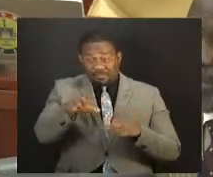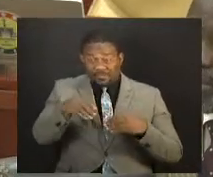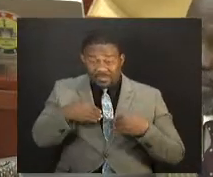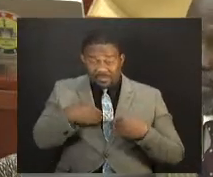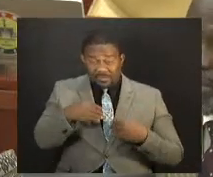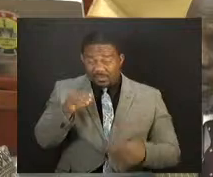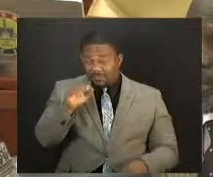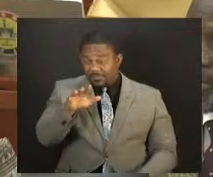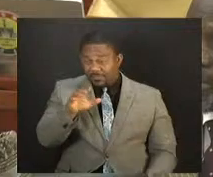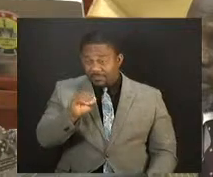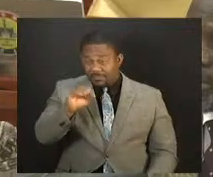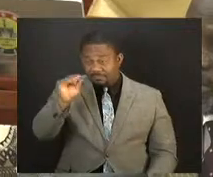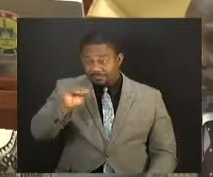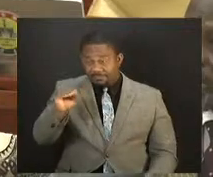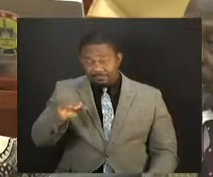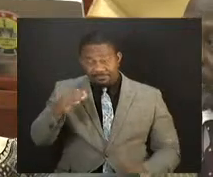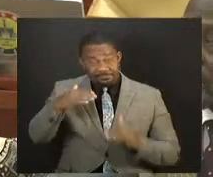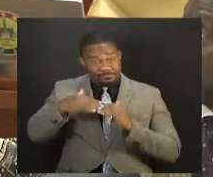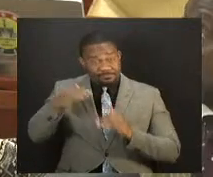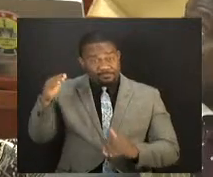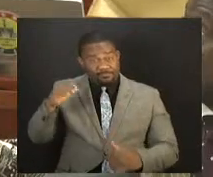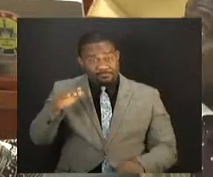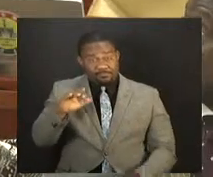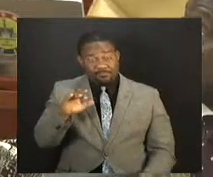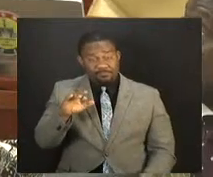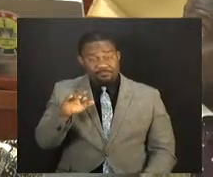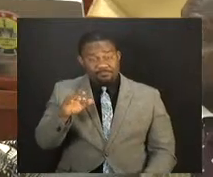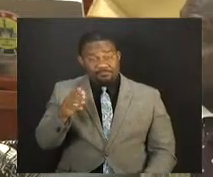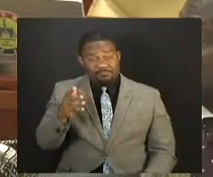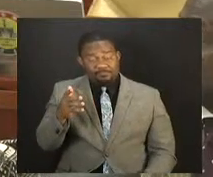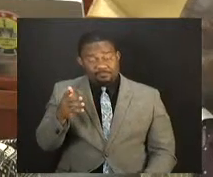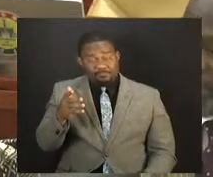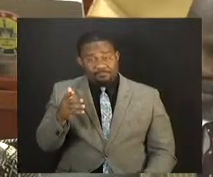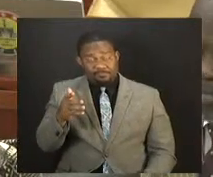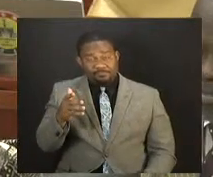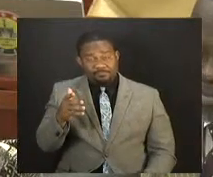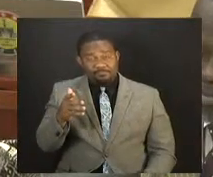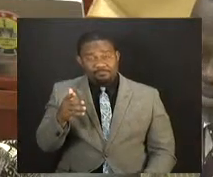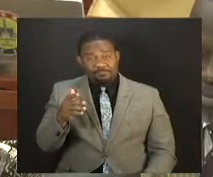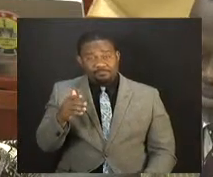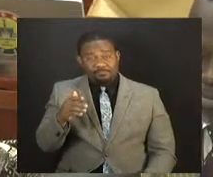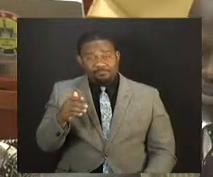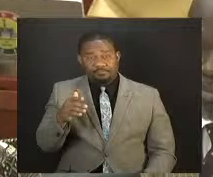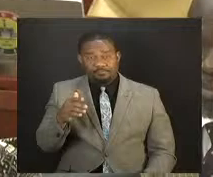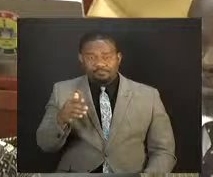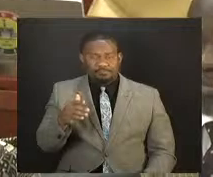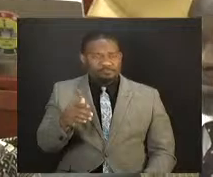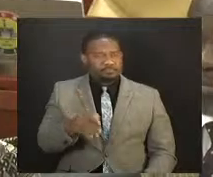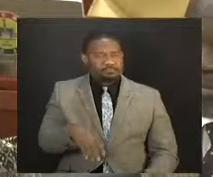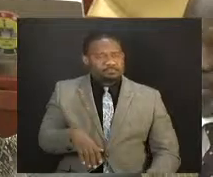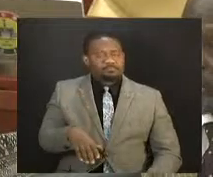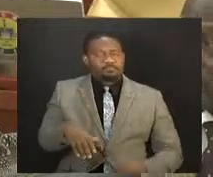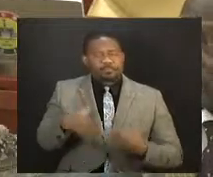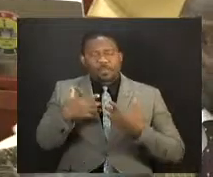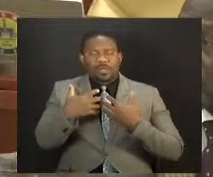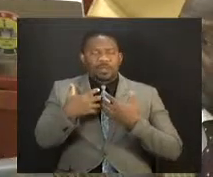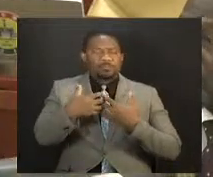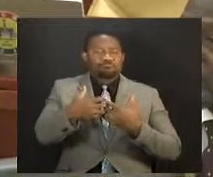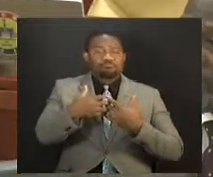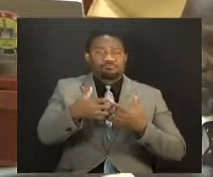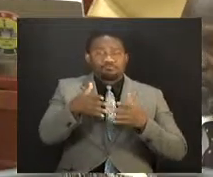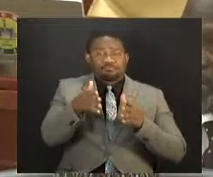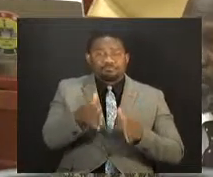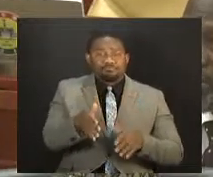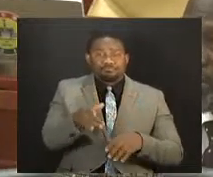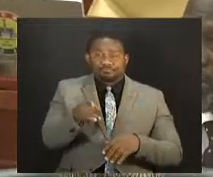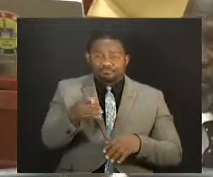the estimated figure given to us by our engineers. Our engineers, having compiled all the bill